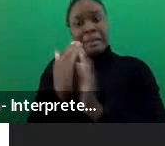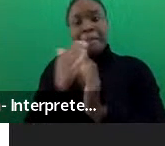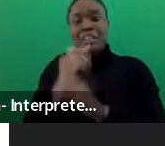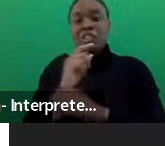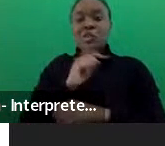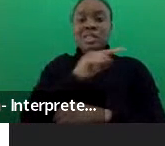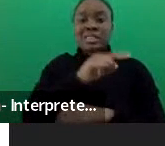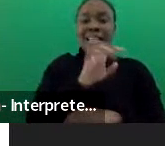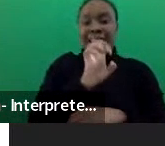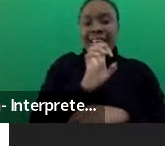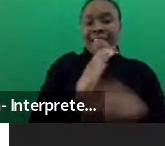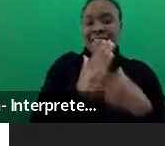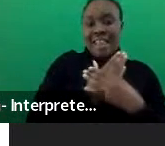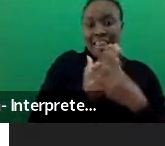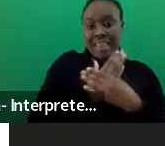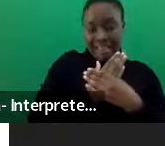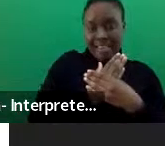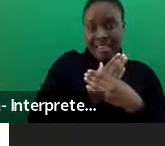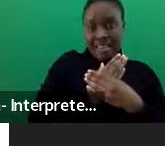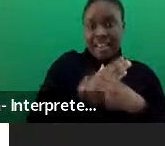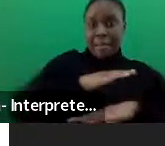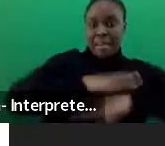on the customs trader portal.